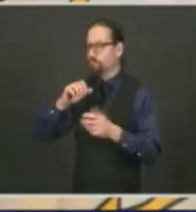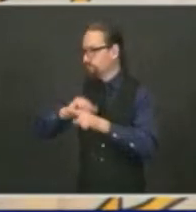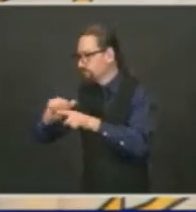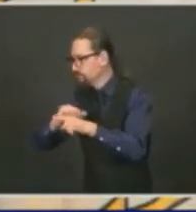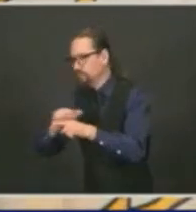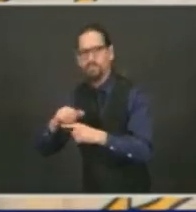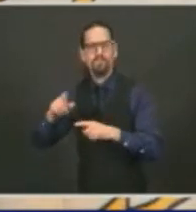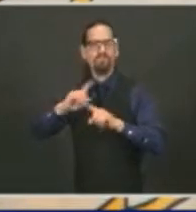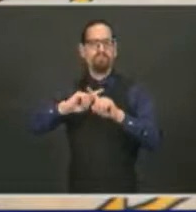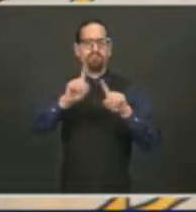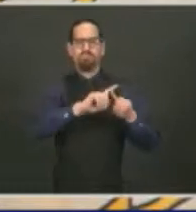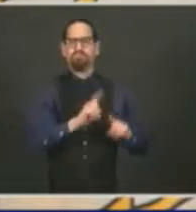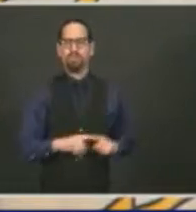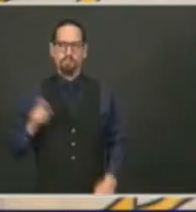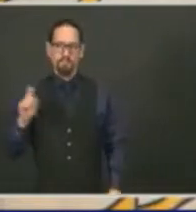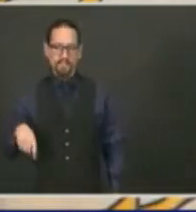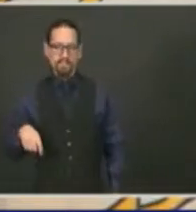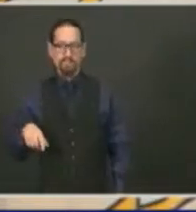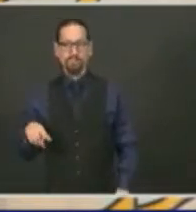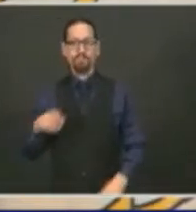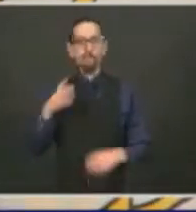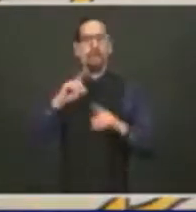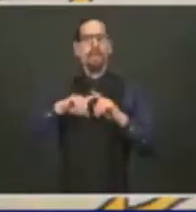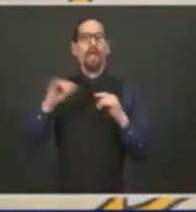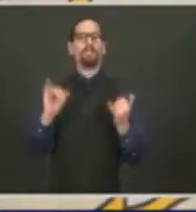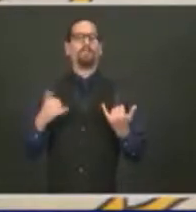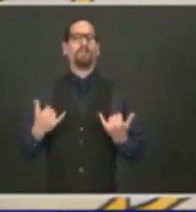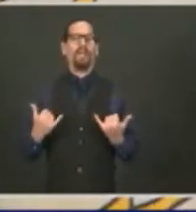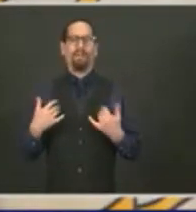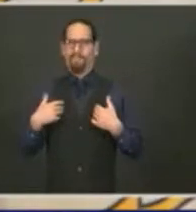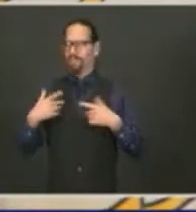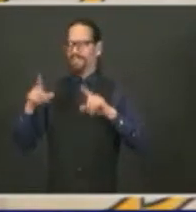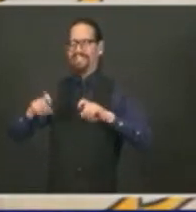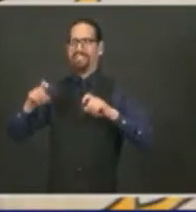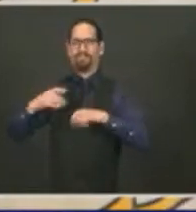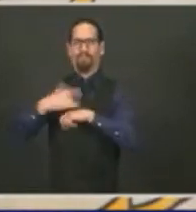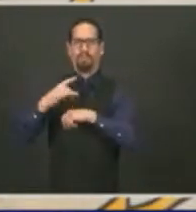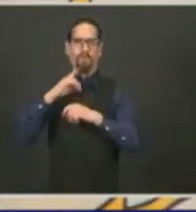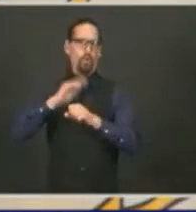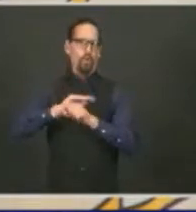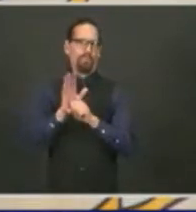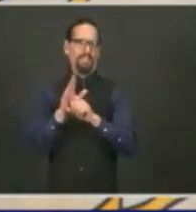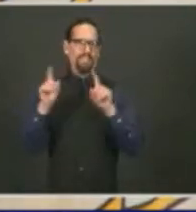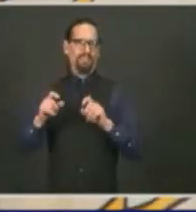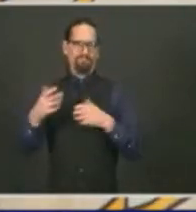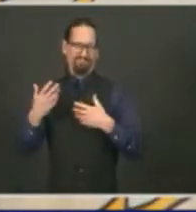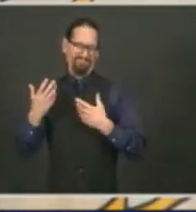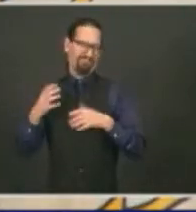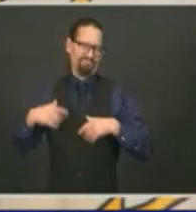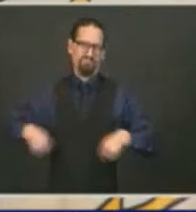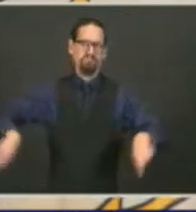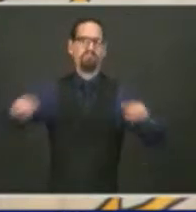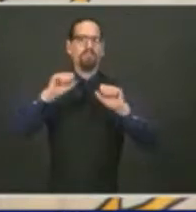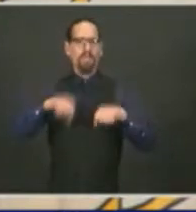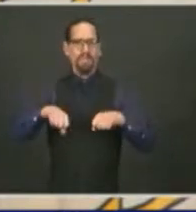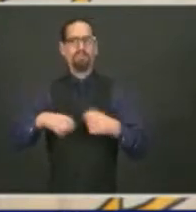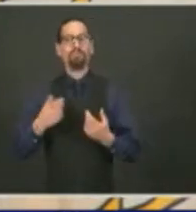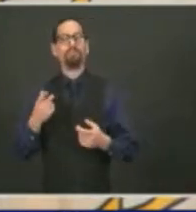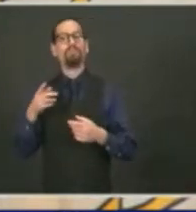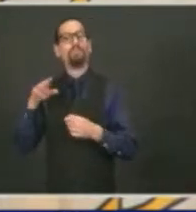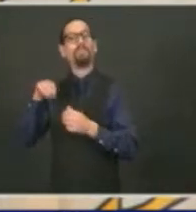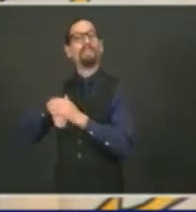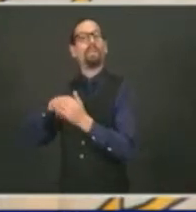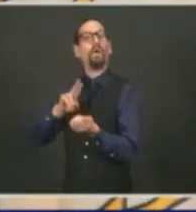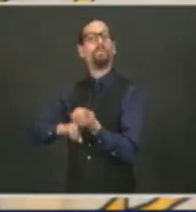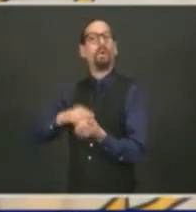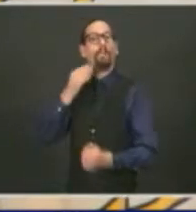we're going to have the capacity to test everybody regularly who steps foot in a nursing home. So as we end the year, I